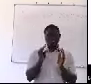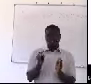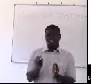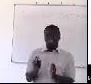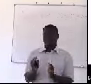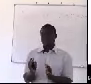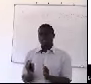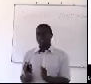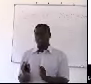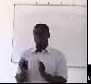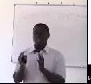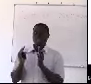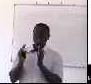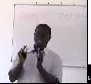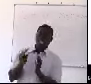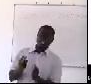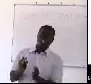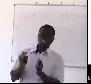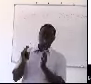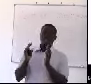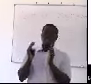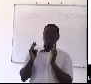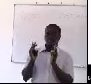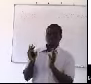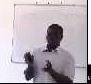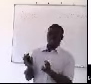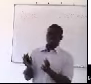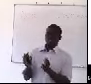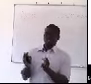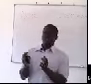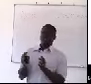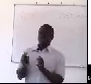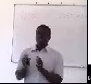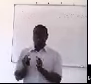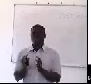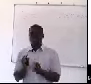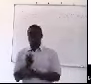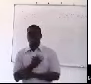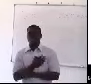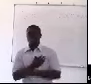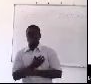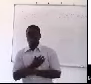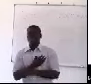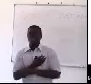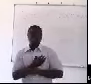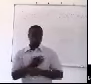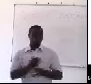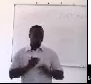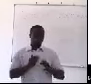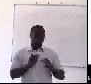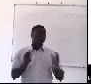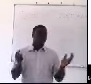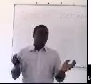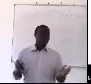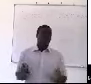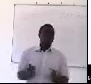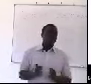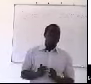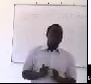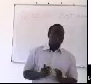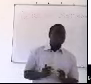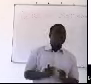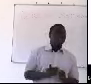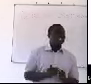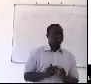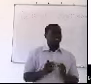Okay? So, whereas the parasympathetic nervous system, it dilates arterioles,